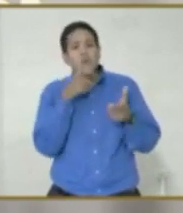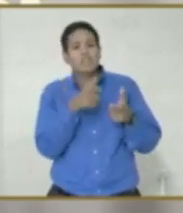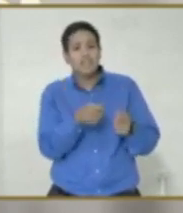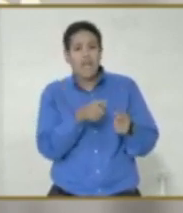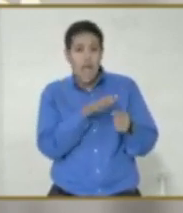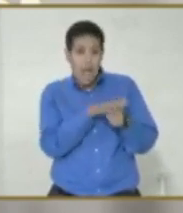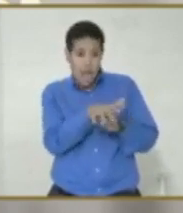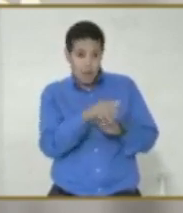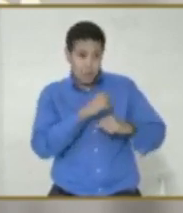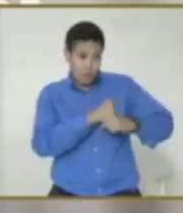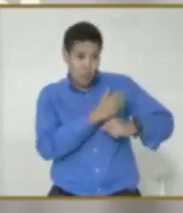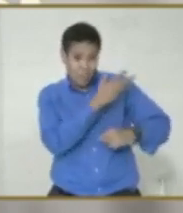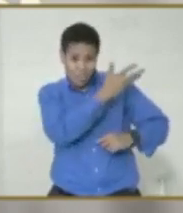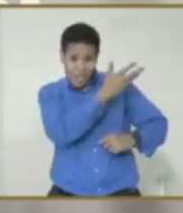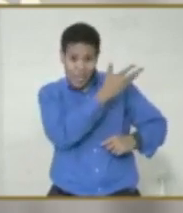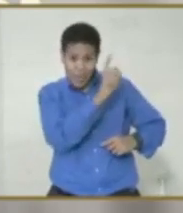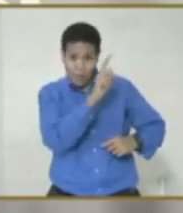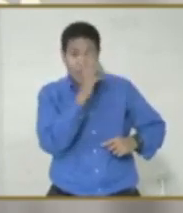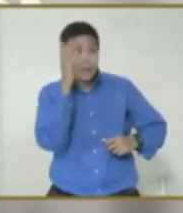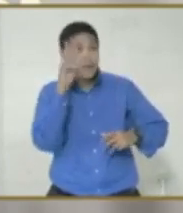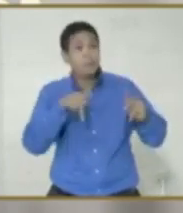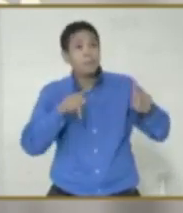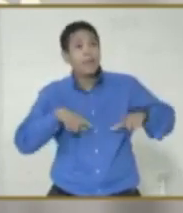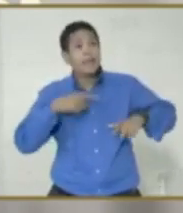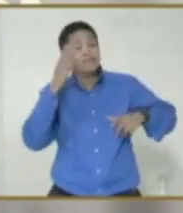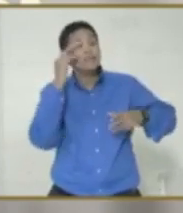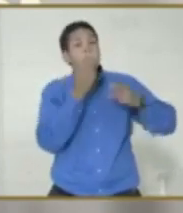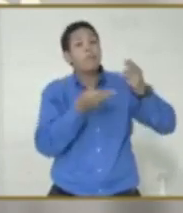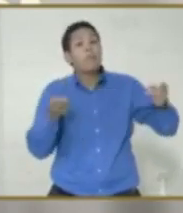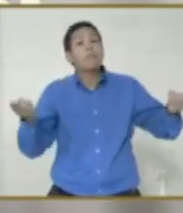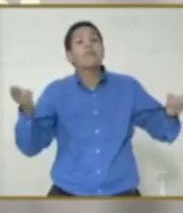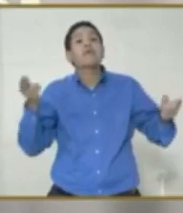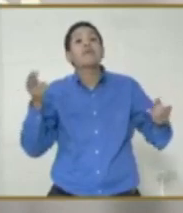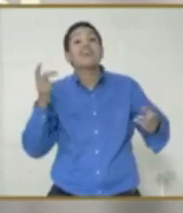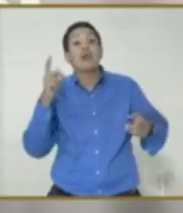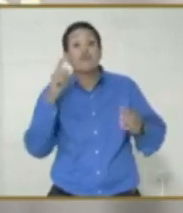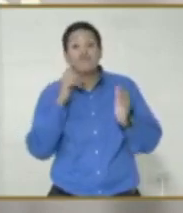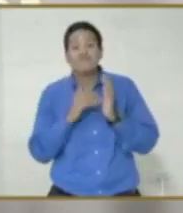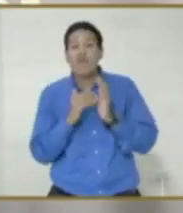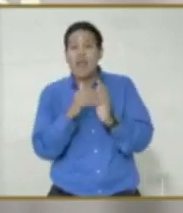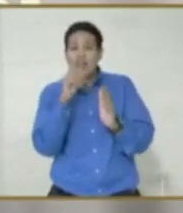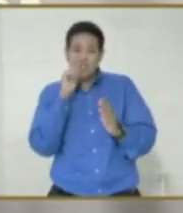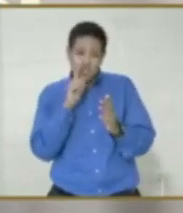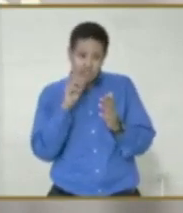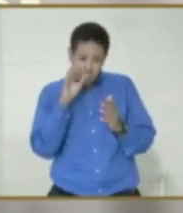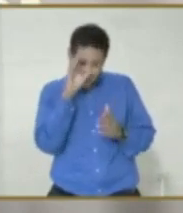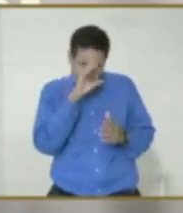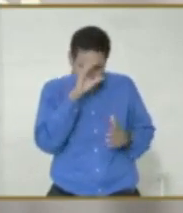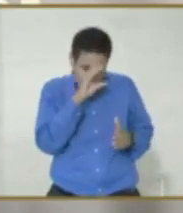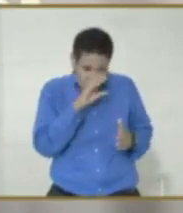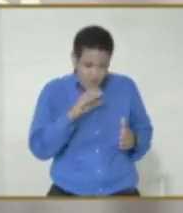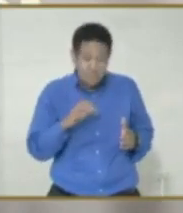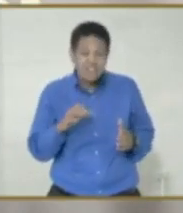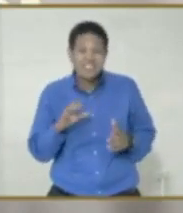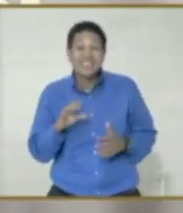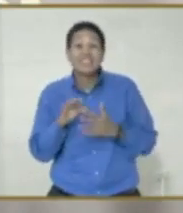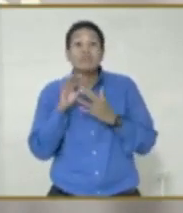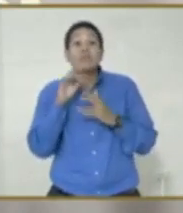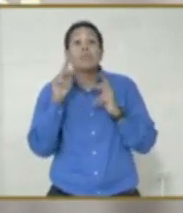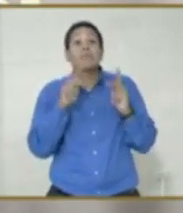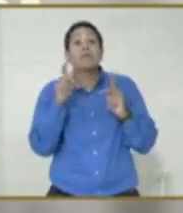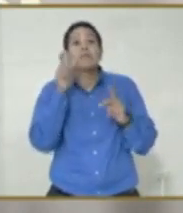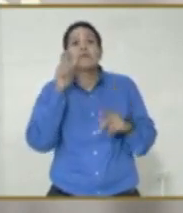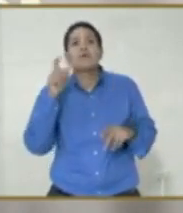the infirmaries, and are regular searches being done, particularly of the homeless who use shelters from time to